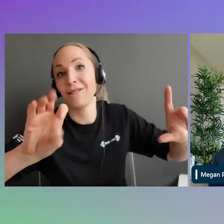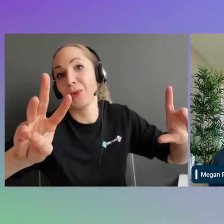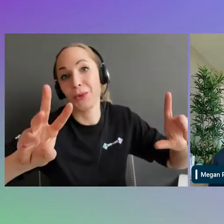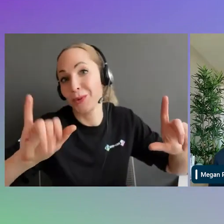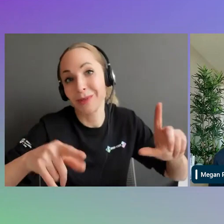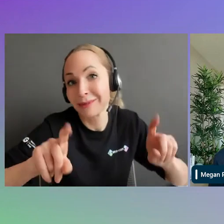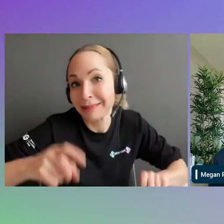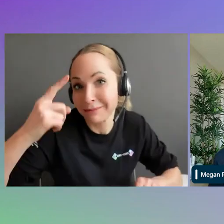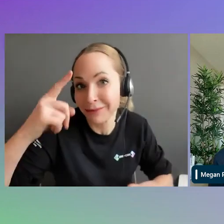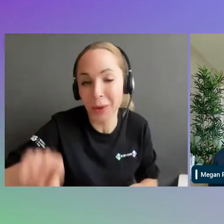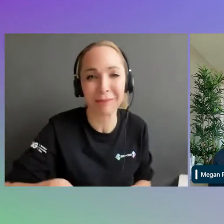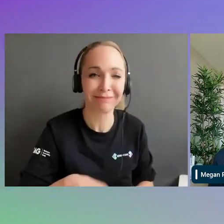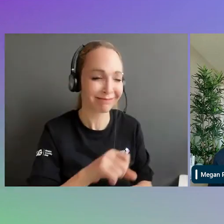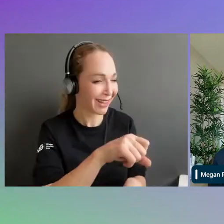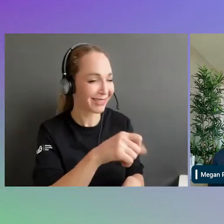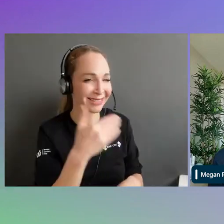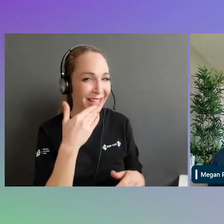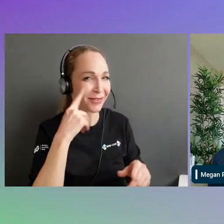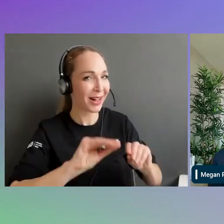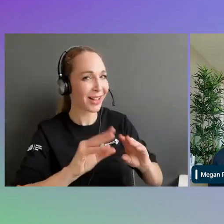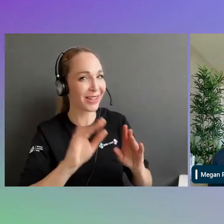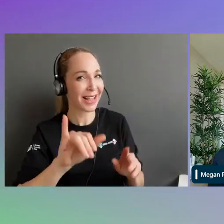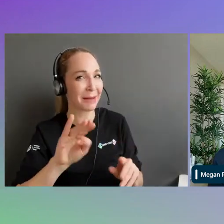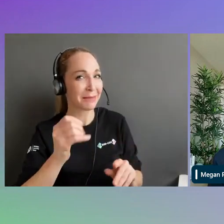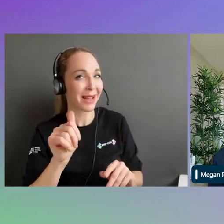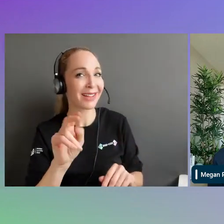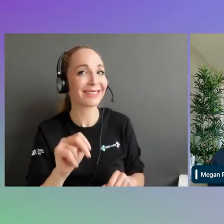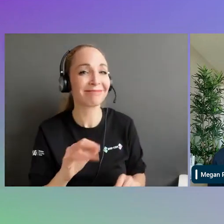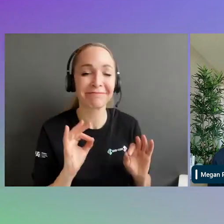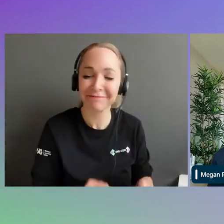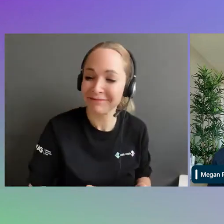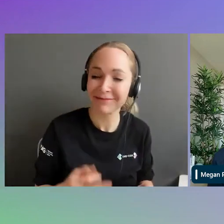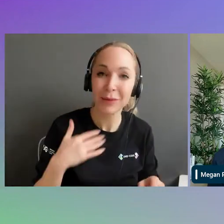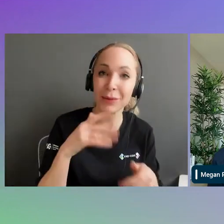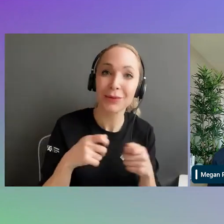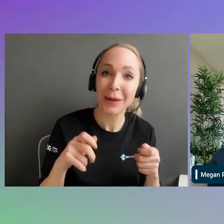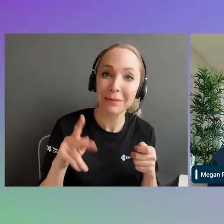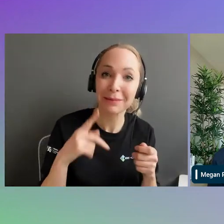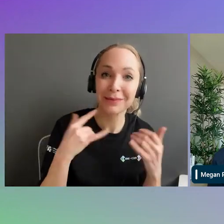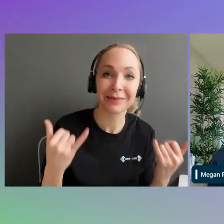clarifying that, Megan. And with that, I think we'll wrap up for today's session.